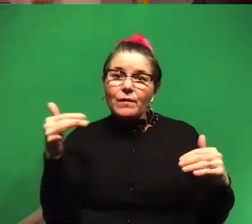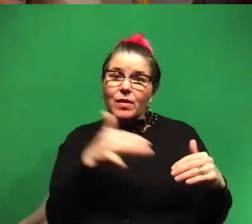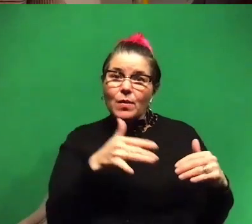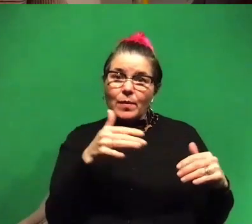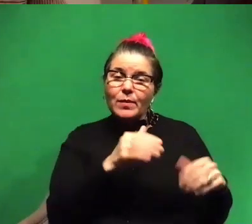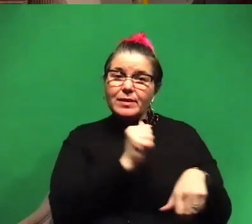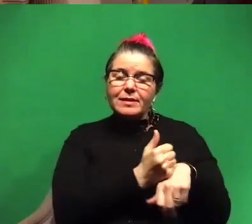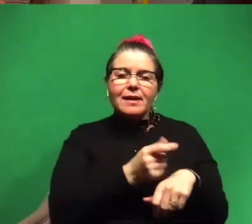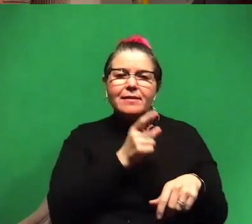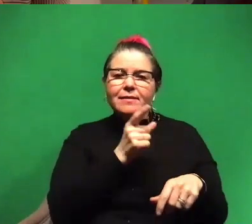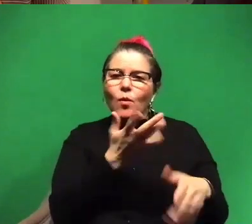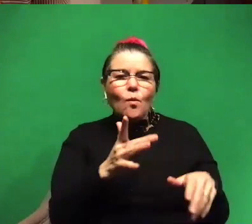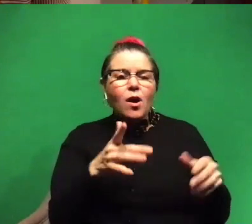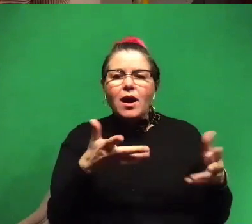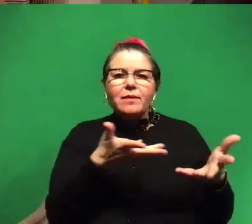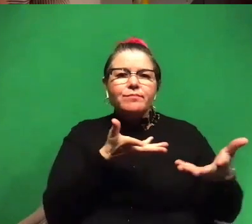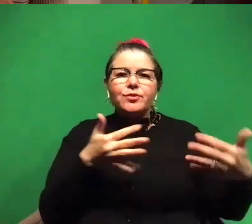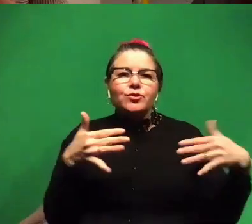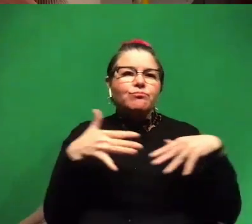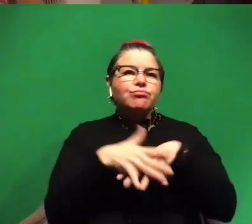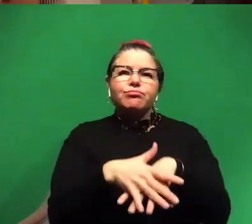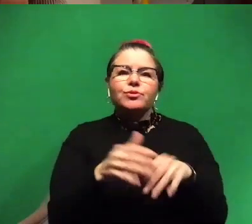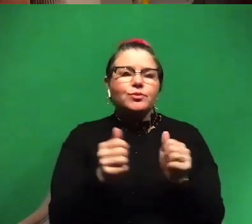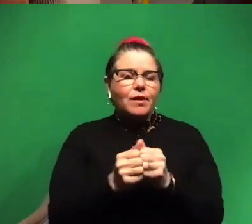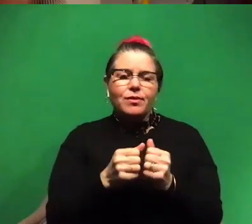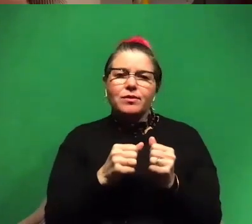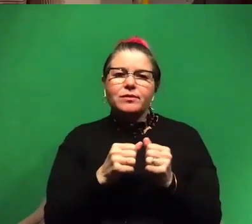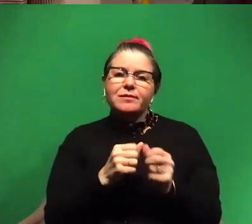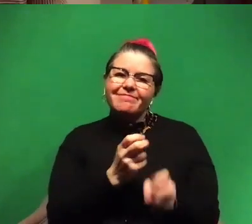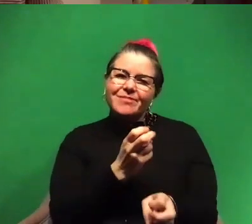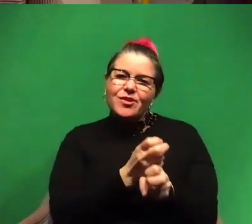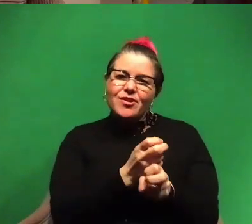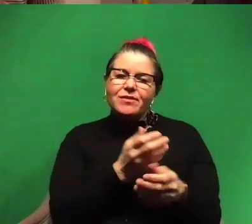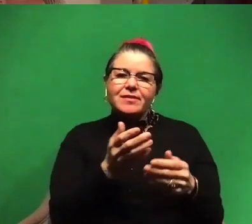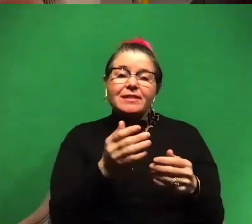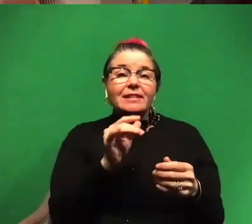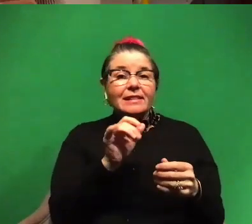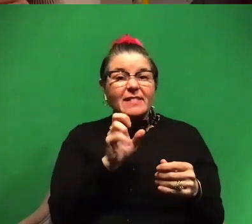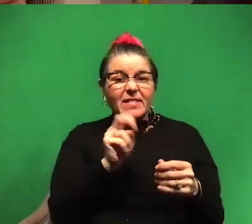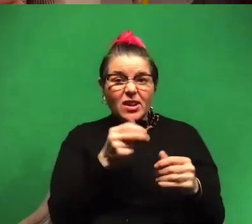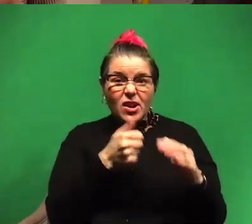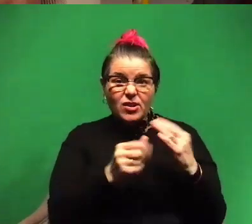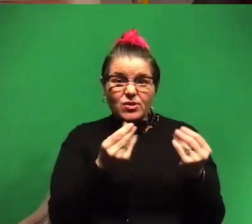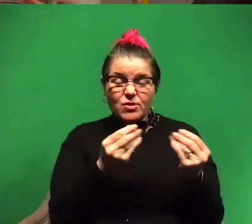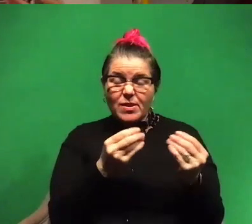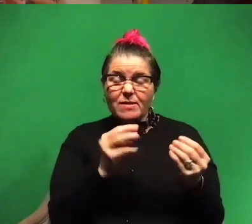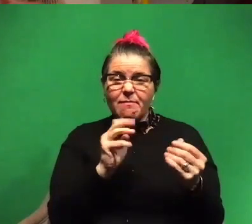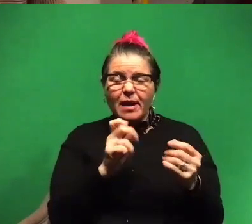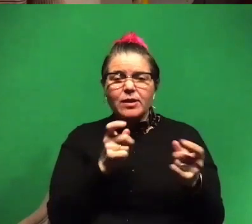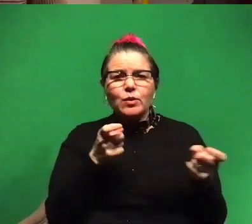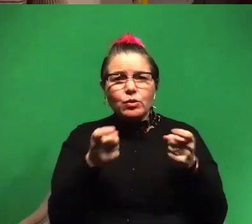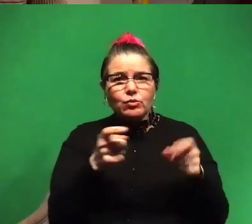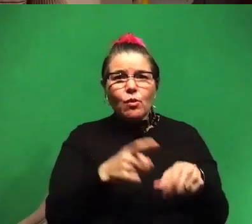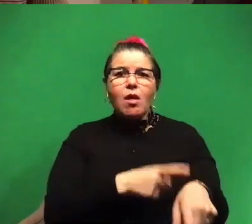in contact. And so, yeah, it's really hard, even with underground mines, to control over long periods